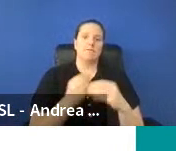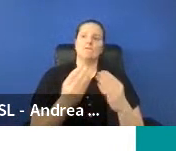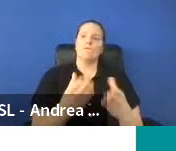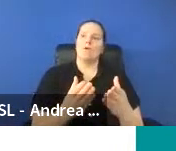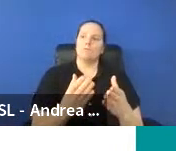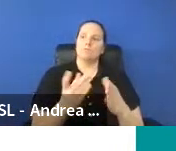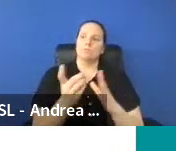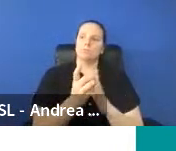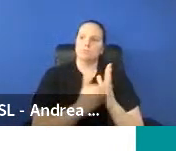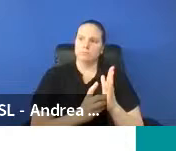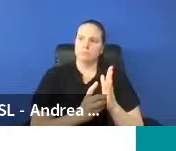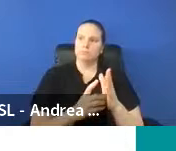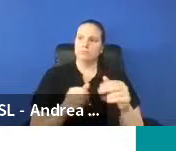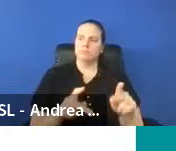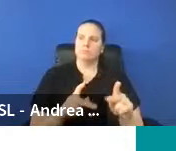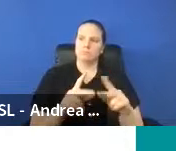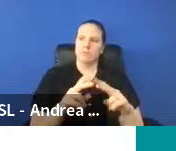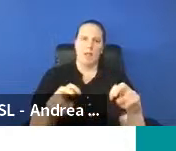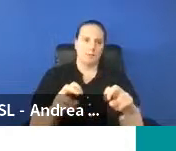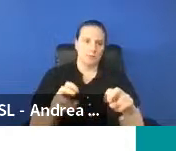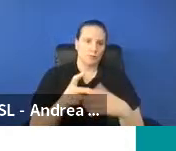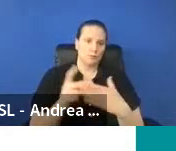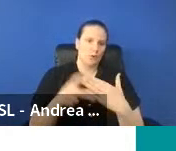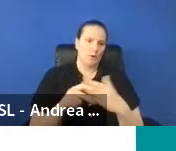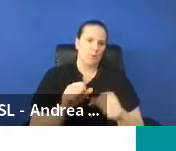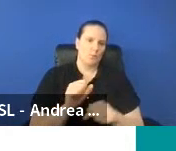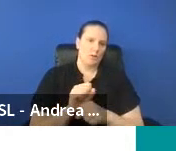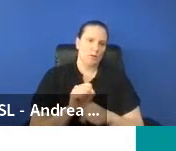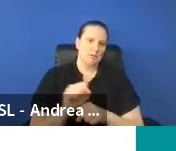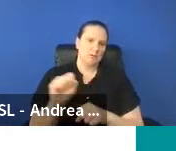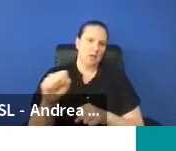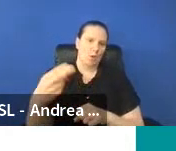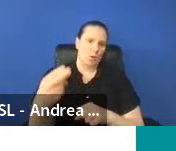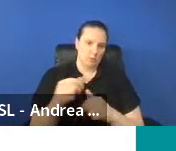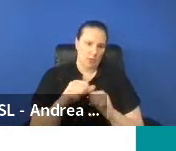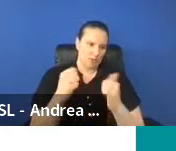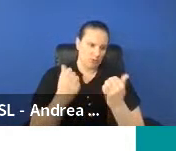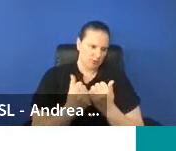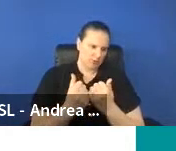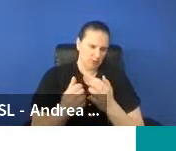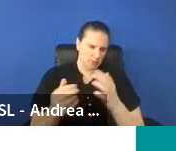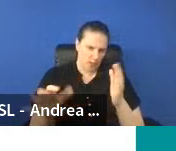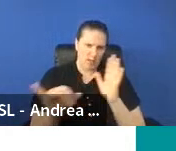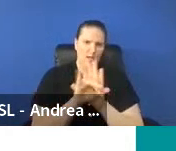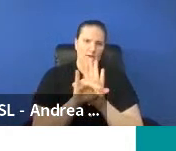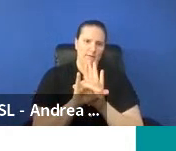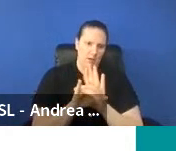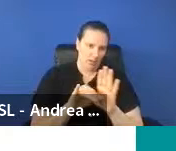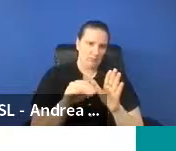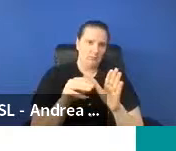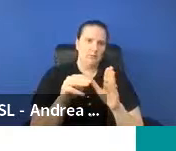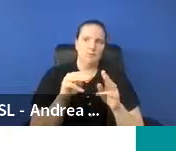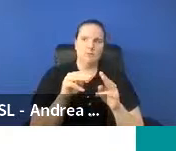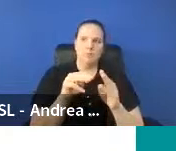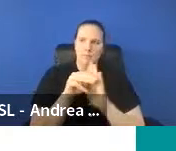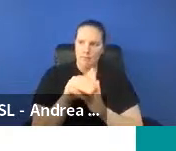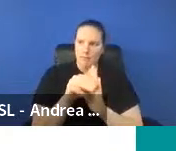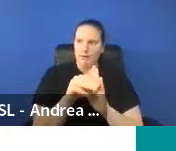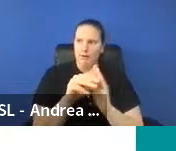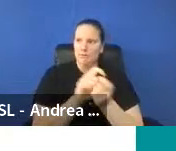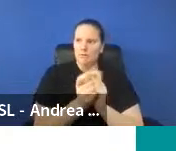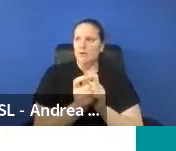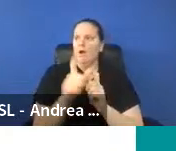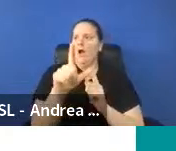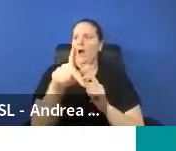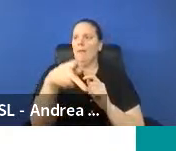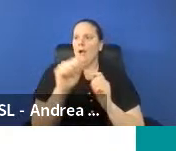option analysis as the program works with stakeholders and agency partners to identify a modified LPA. As you